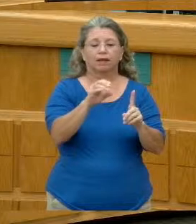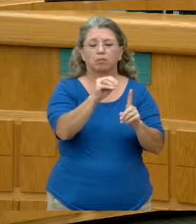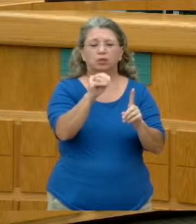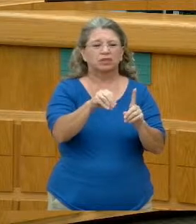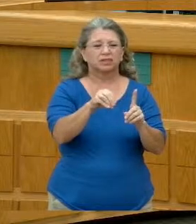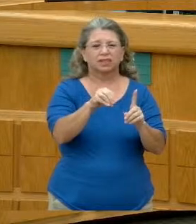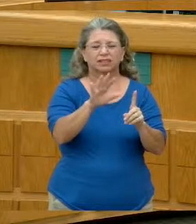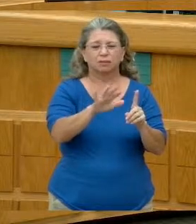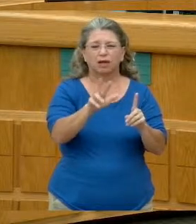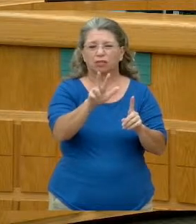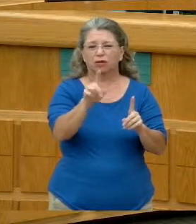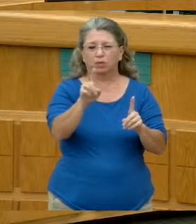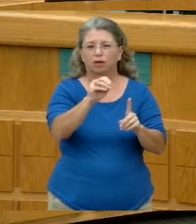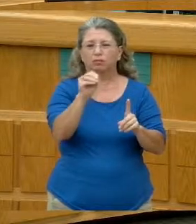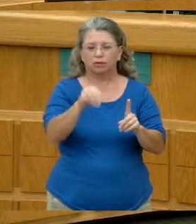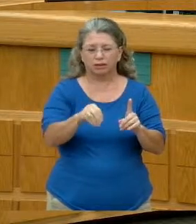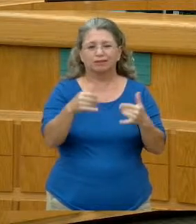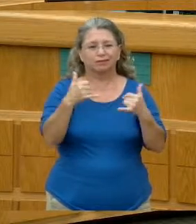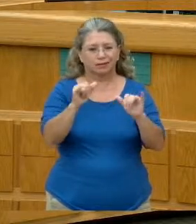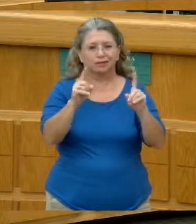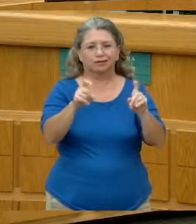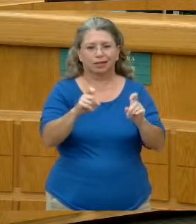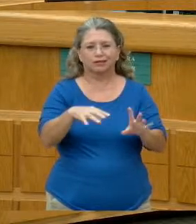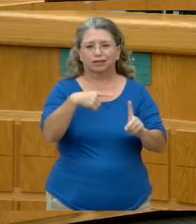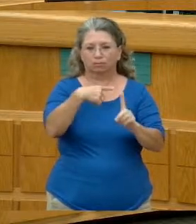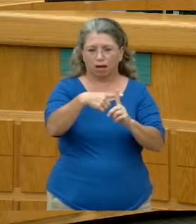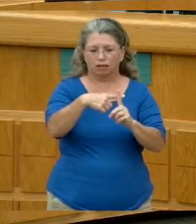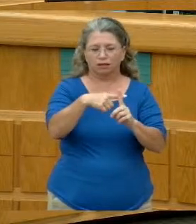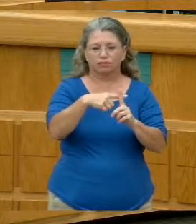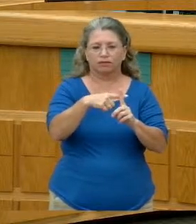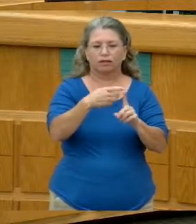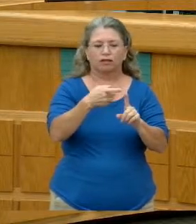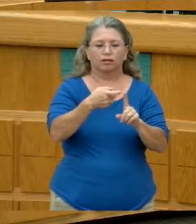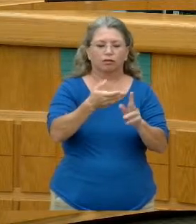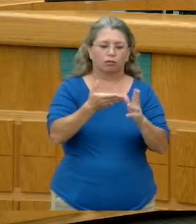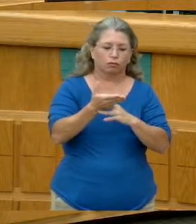about 31% that are still testing positive in our drive-throughs.